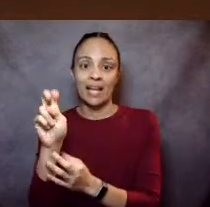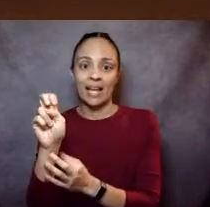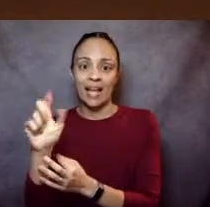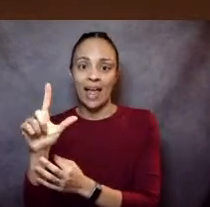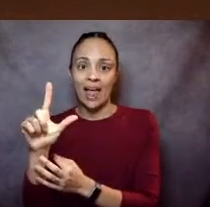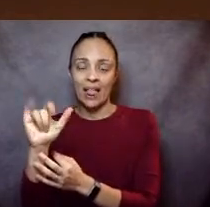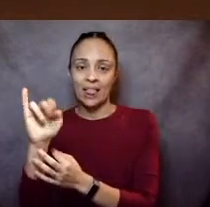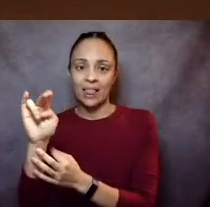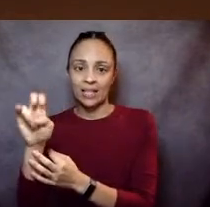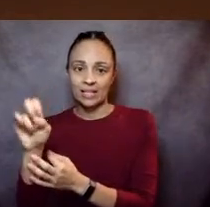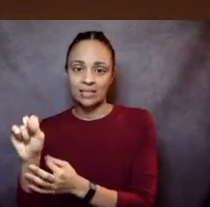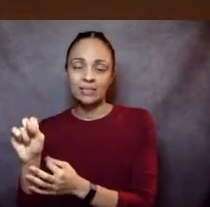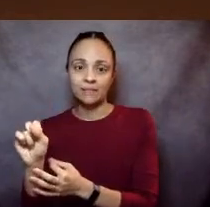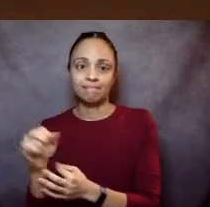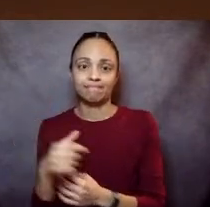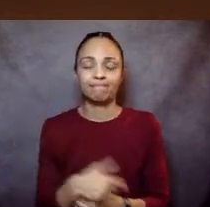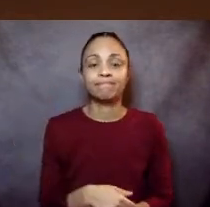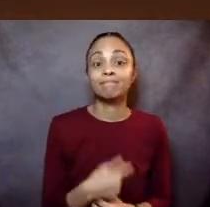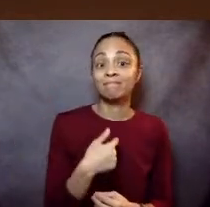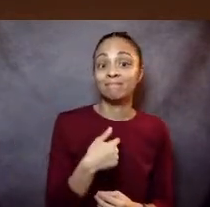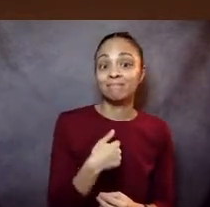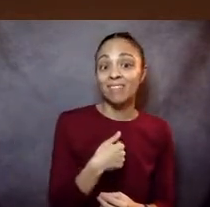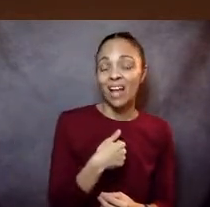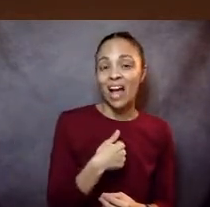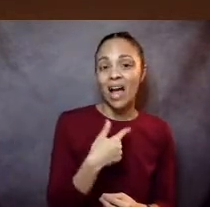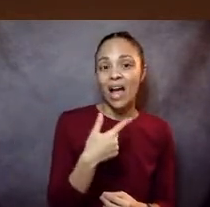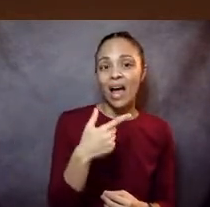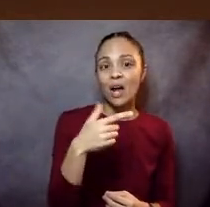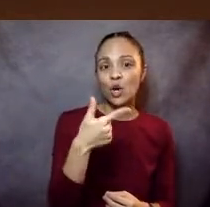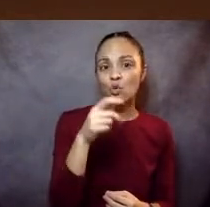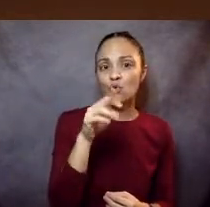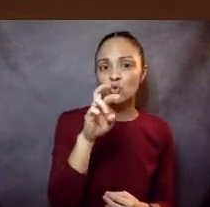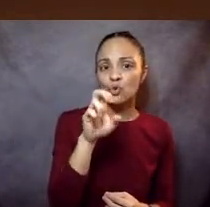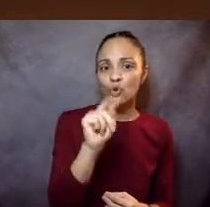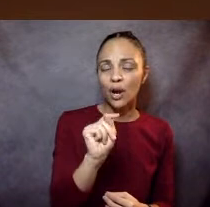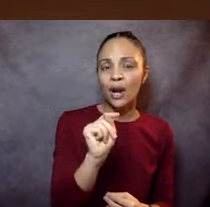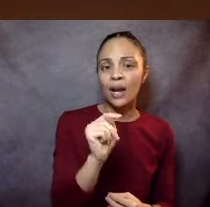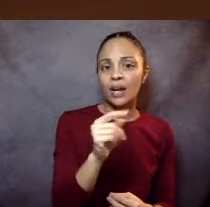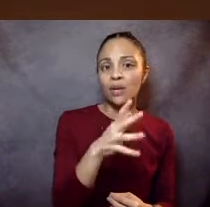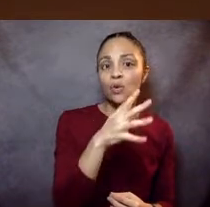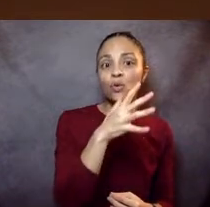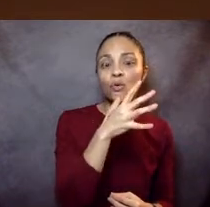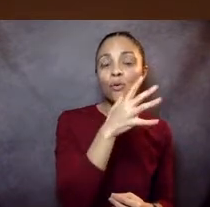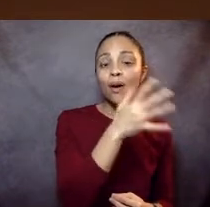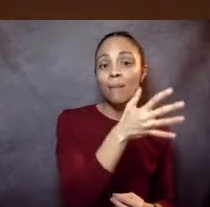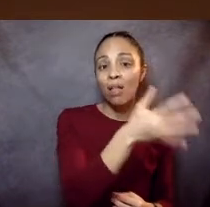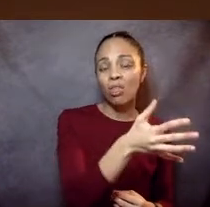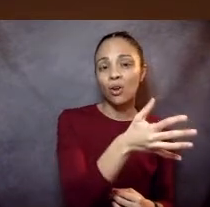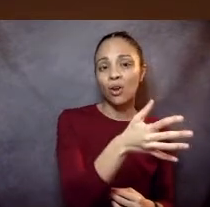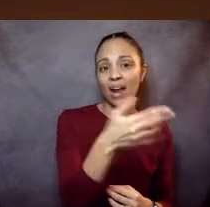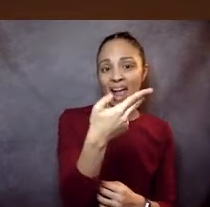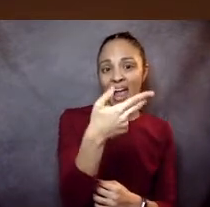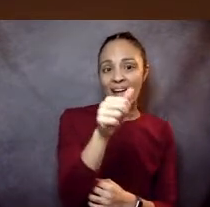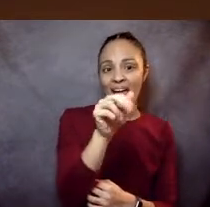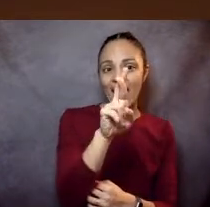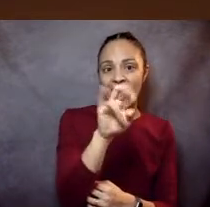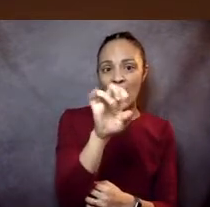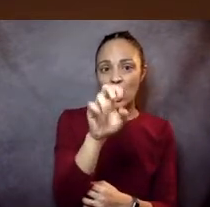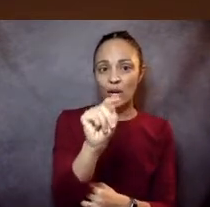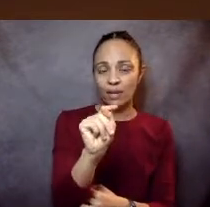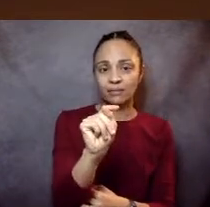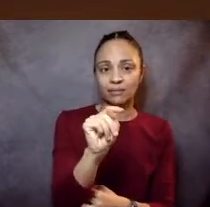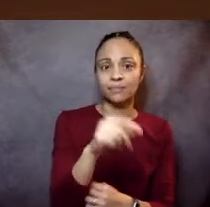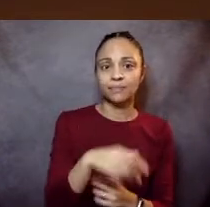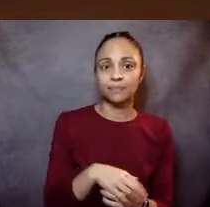a Burton. I'm the great granddaughter of Harriet Morgan, the granddaughter of Reverend